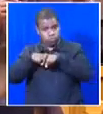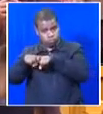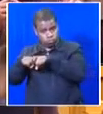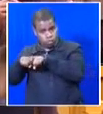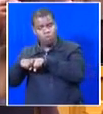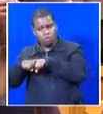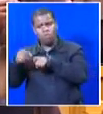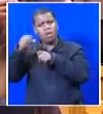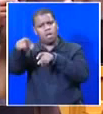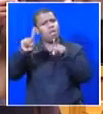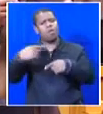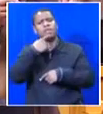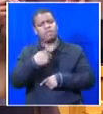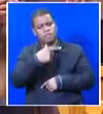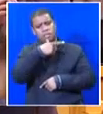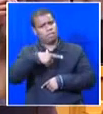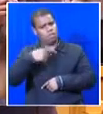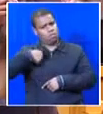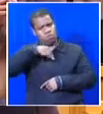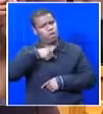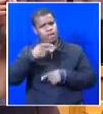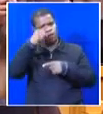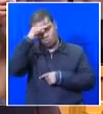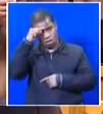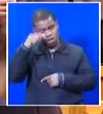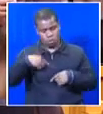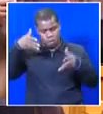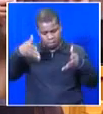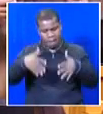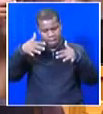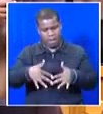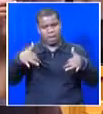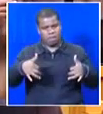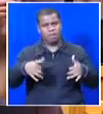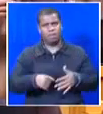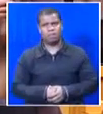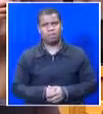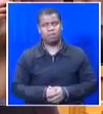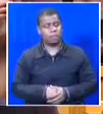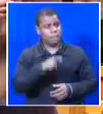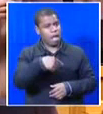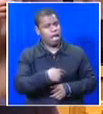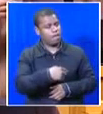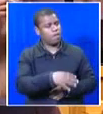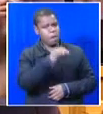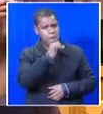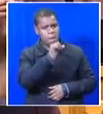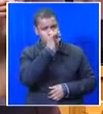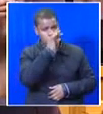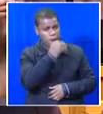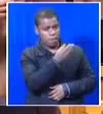called drunkards as members of parliament because abantu bachaye drugs. It can't happen that